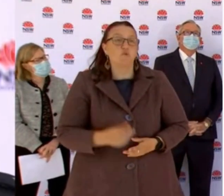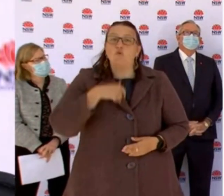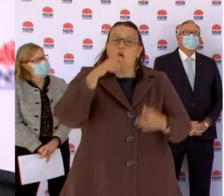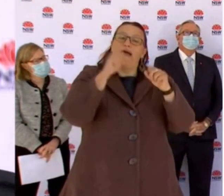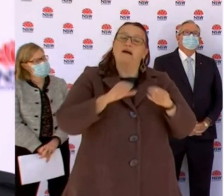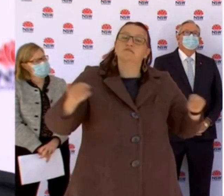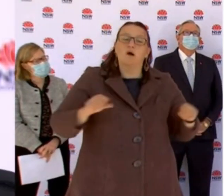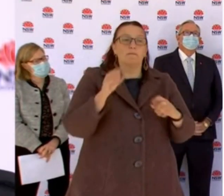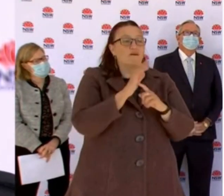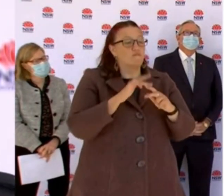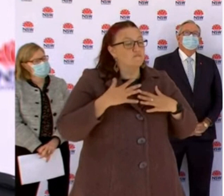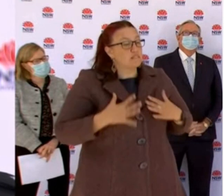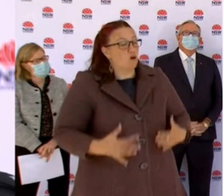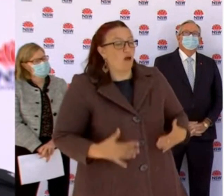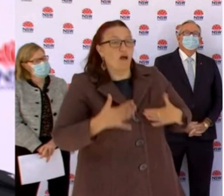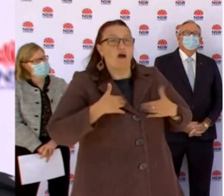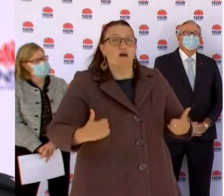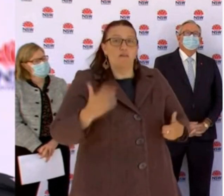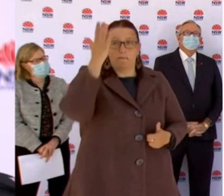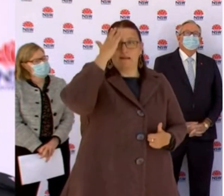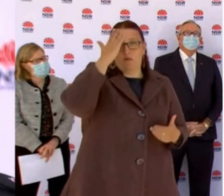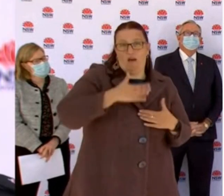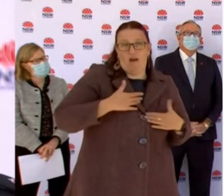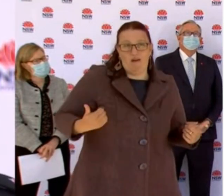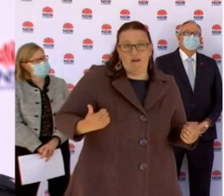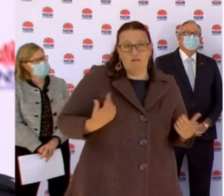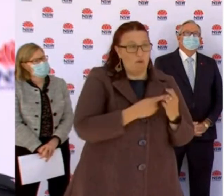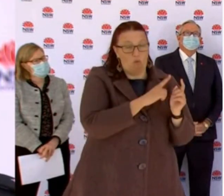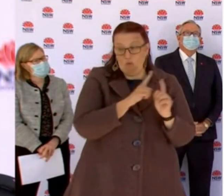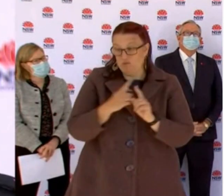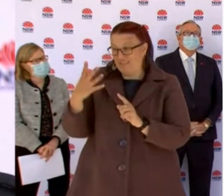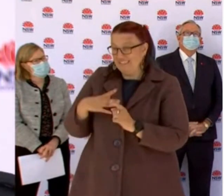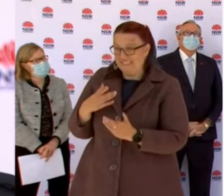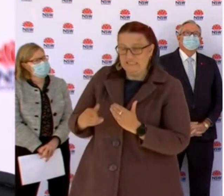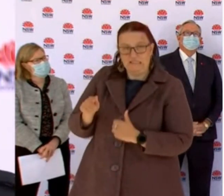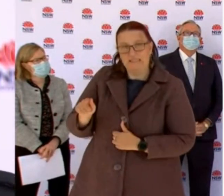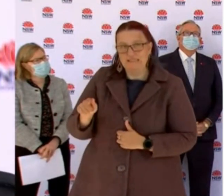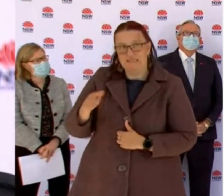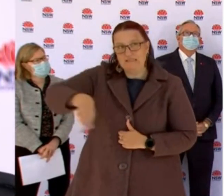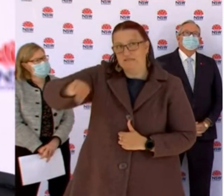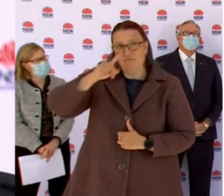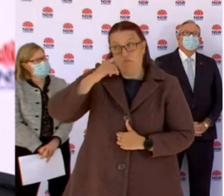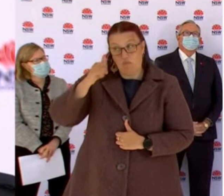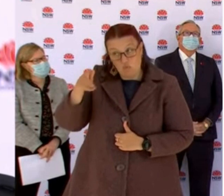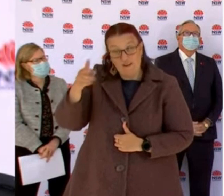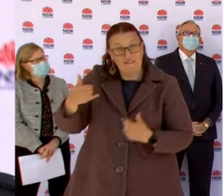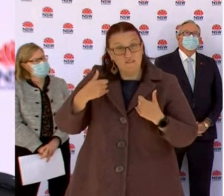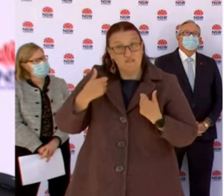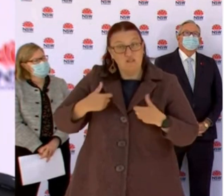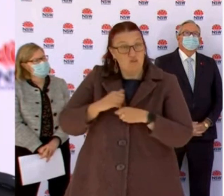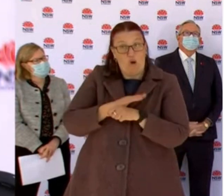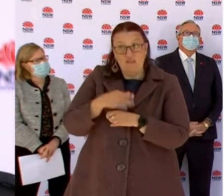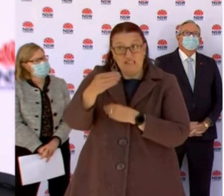then balance that with the public health order. So when I talk about 125 personal infringement notices, when we look over